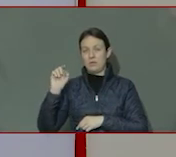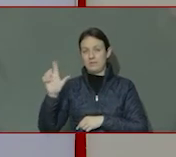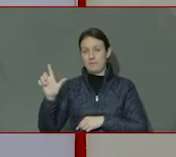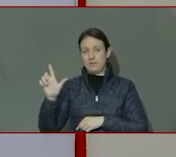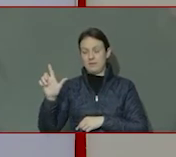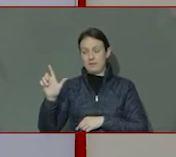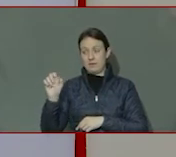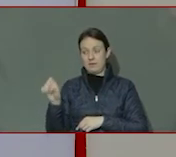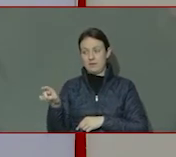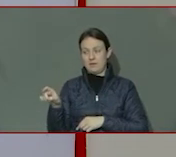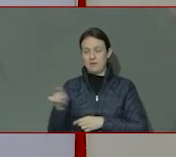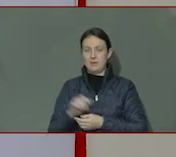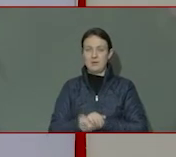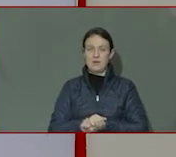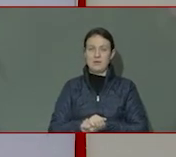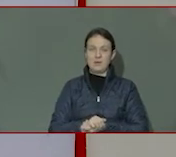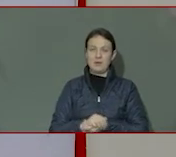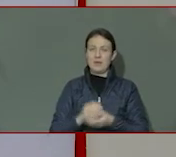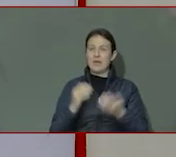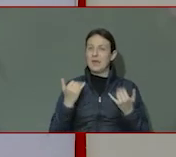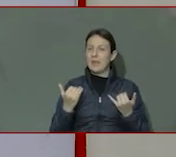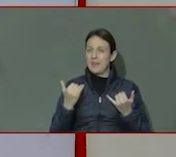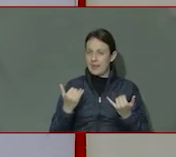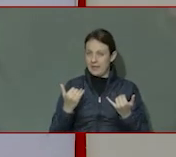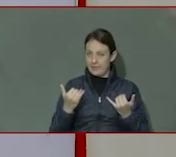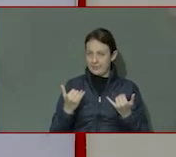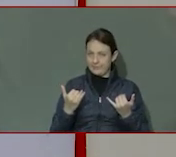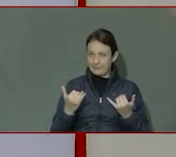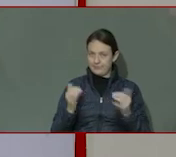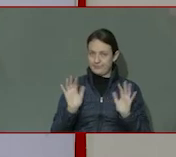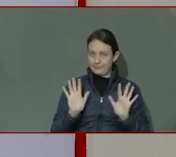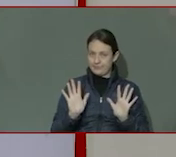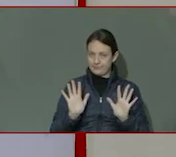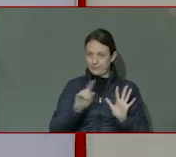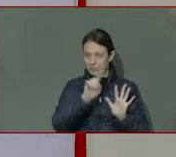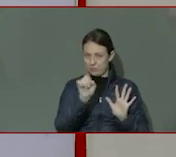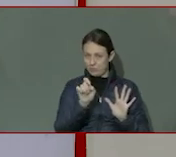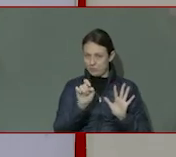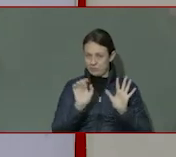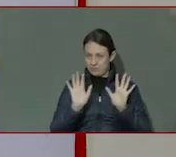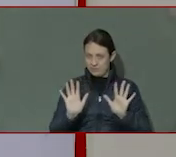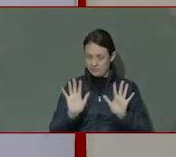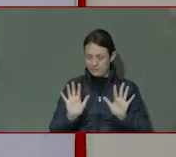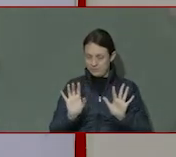0,7. Now, grade 12s, let's first look at that information.